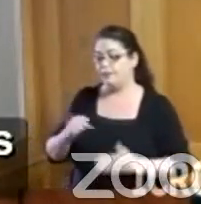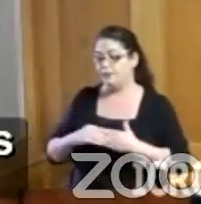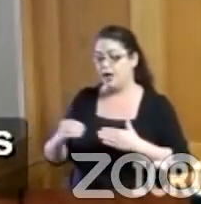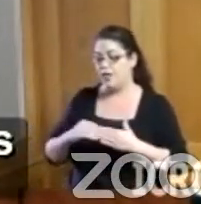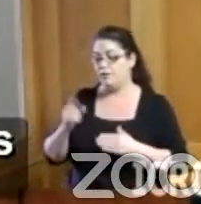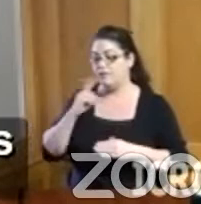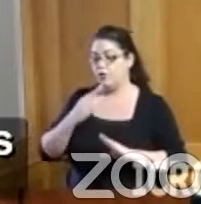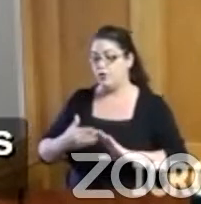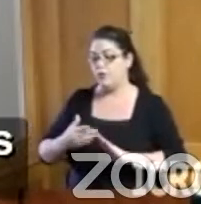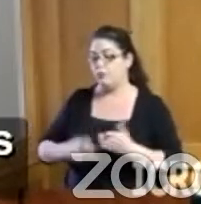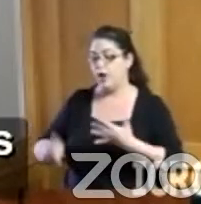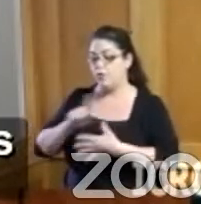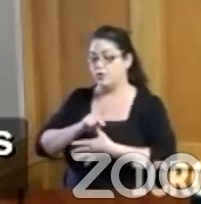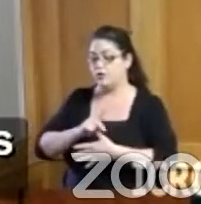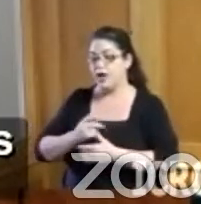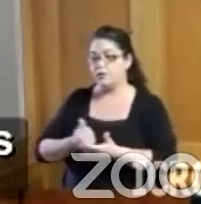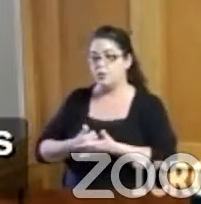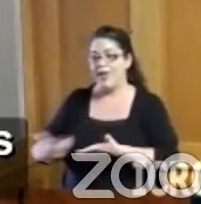the prioritized